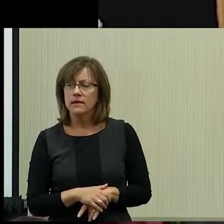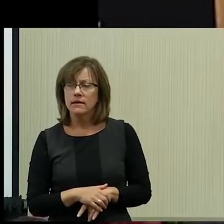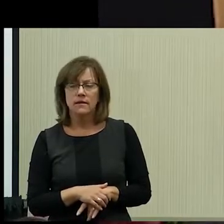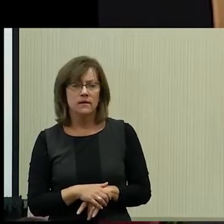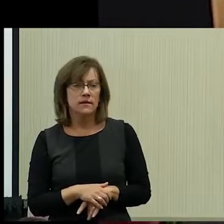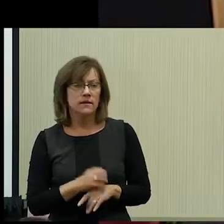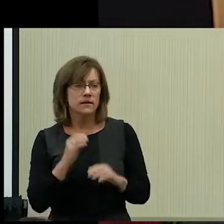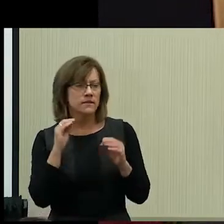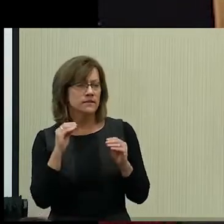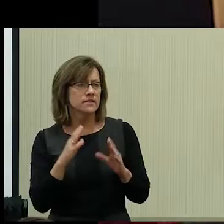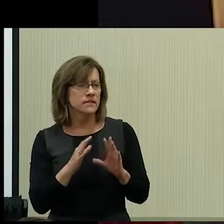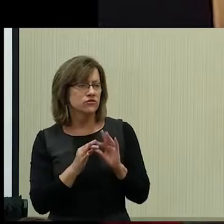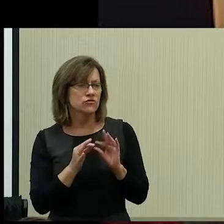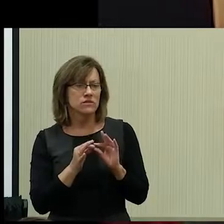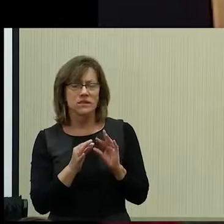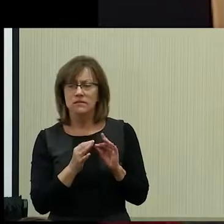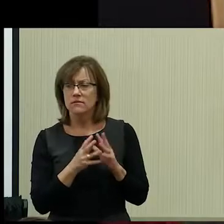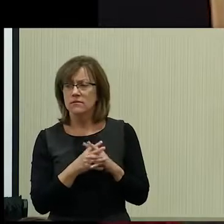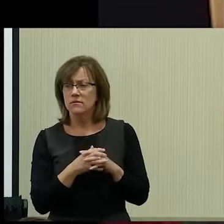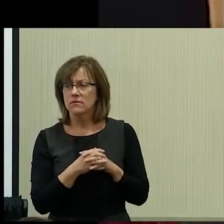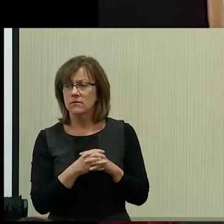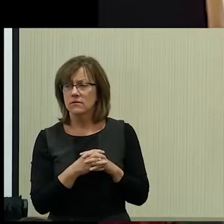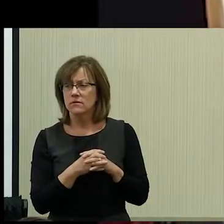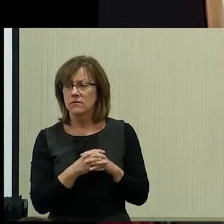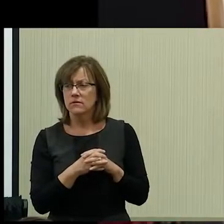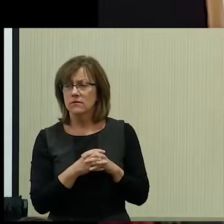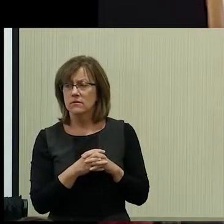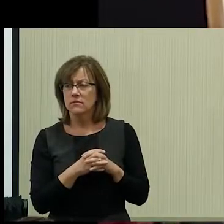I like how you turned it around and put the word at the top, too.